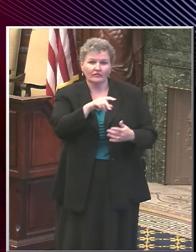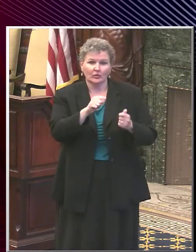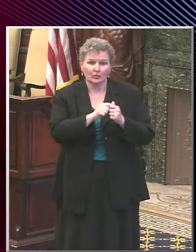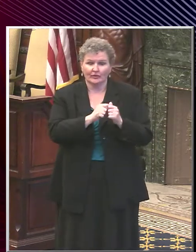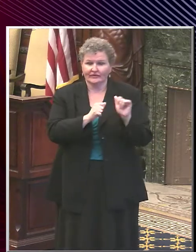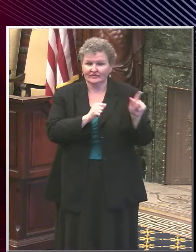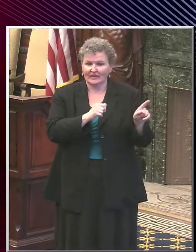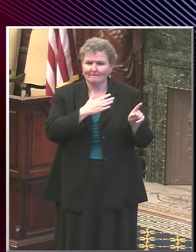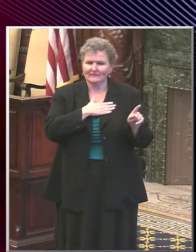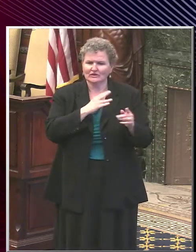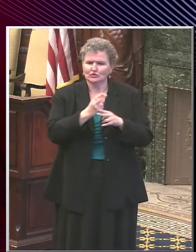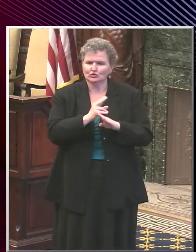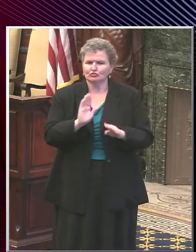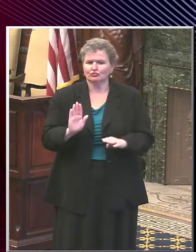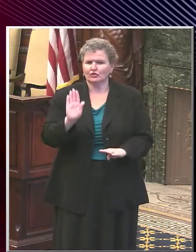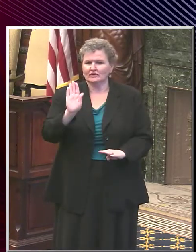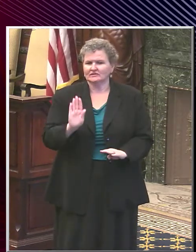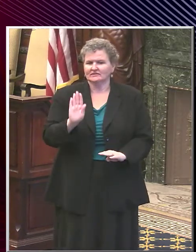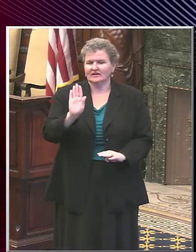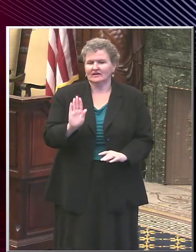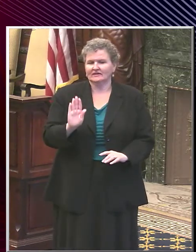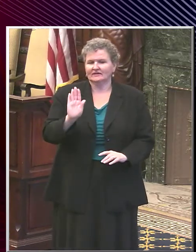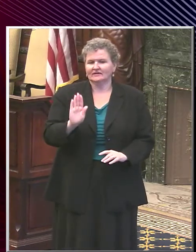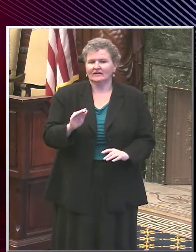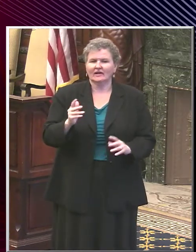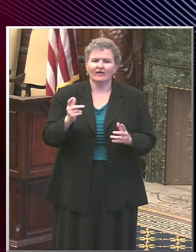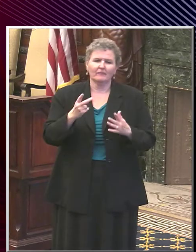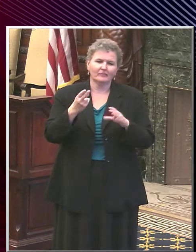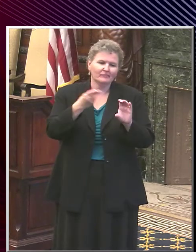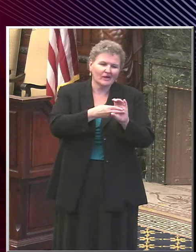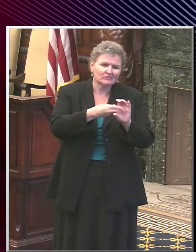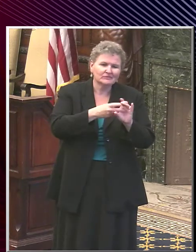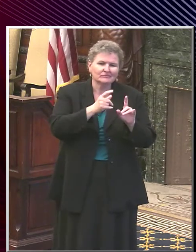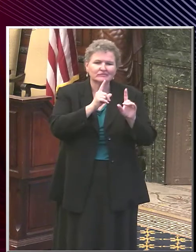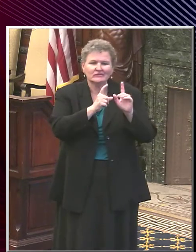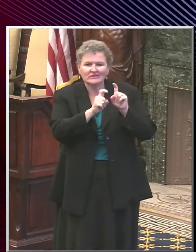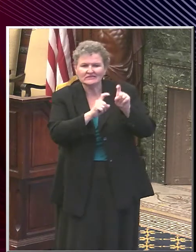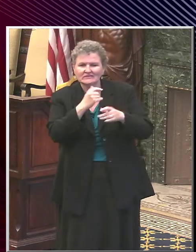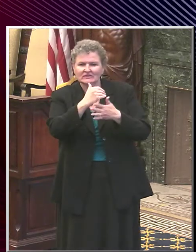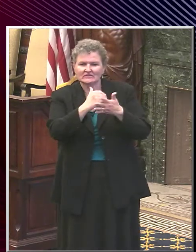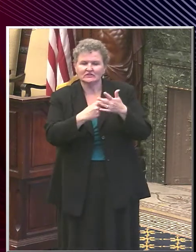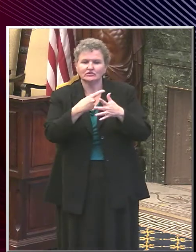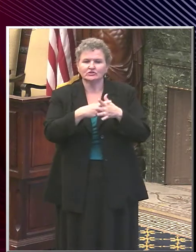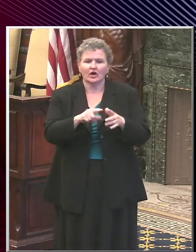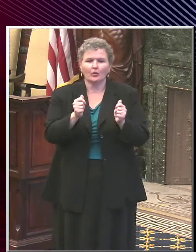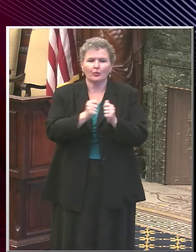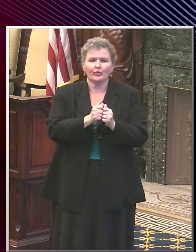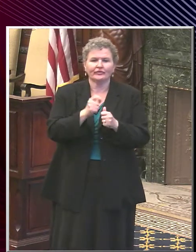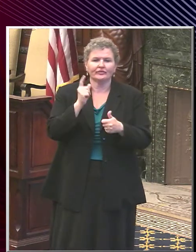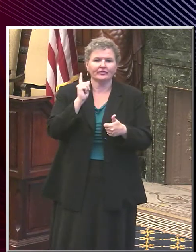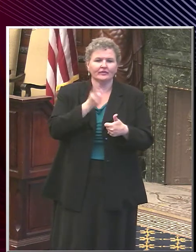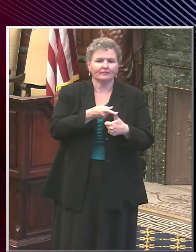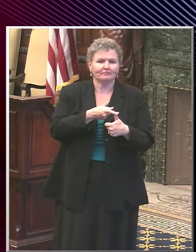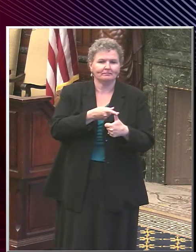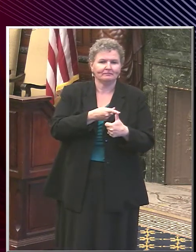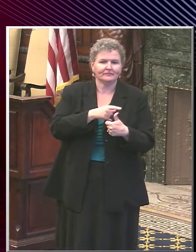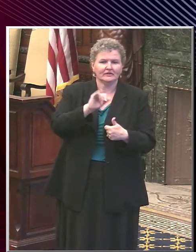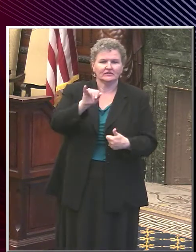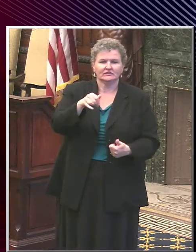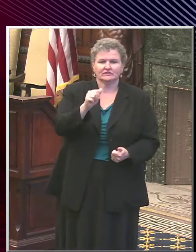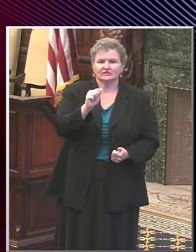raise your hand feature found under the participants list. Let's start off now first with Jacqueline Lee of